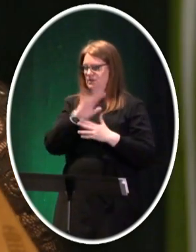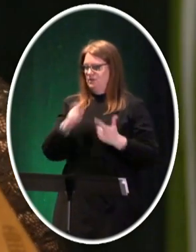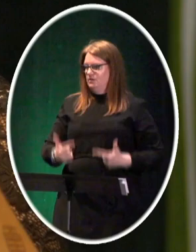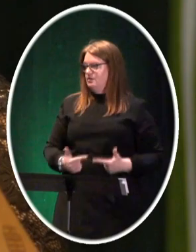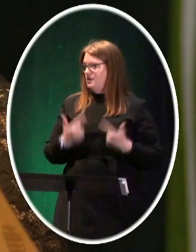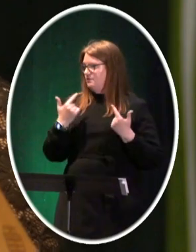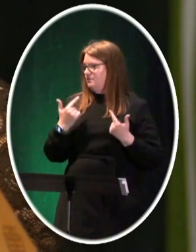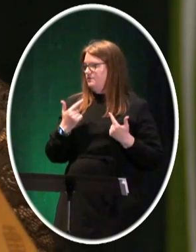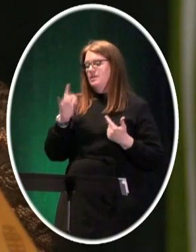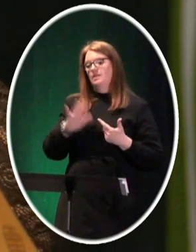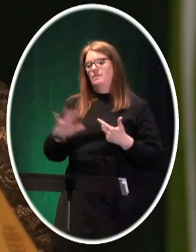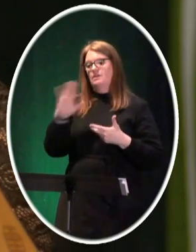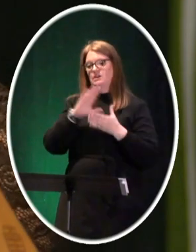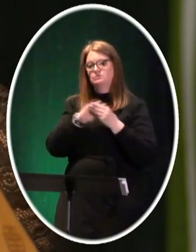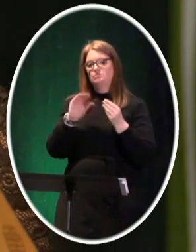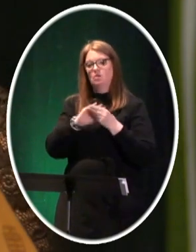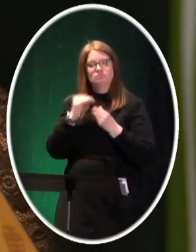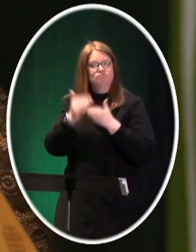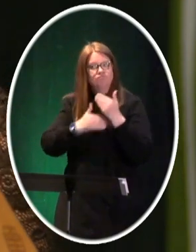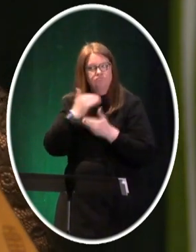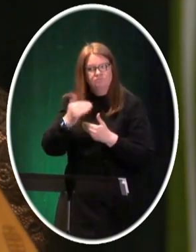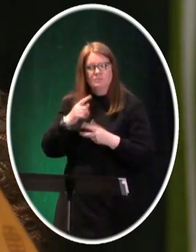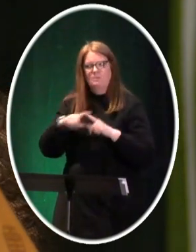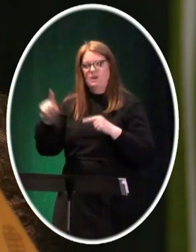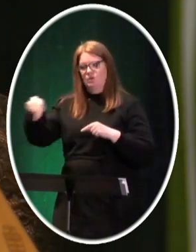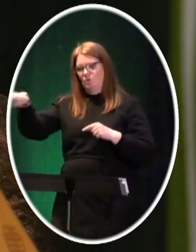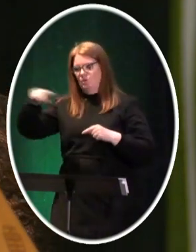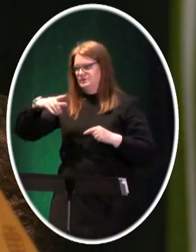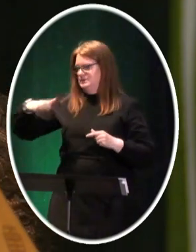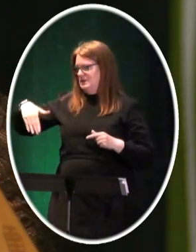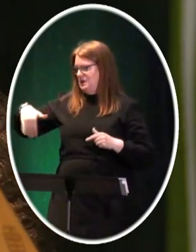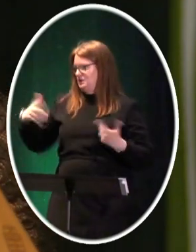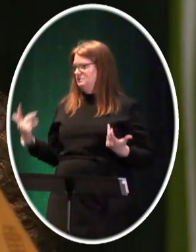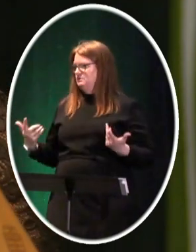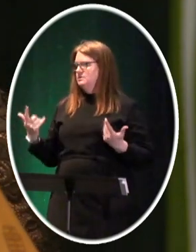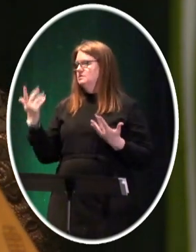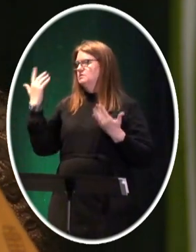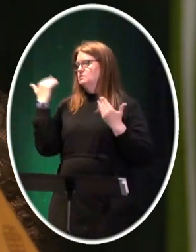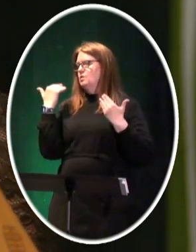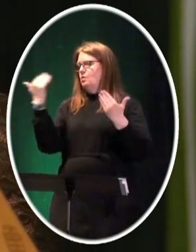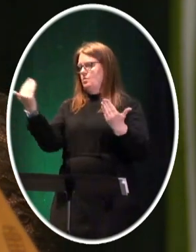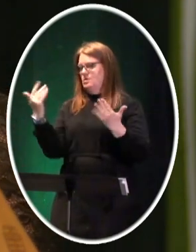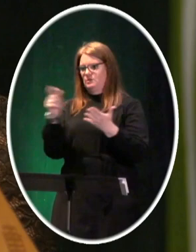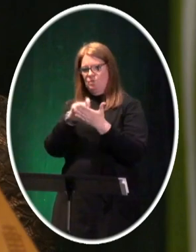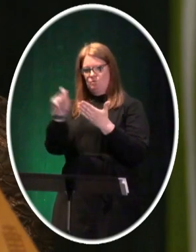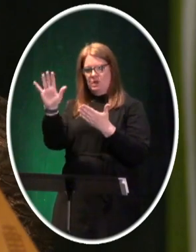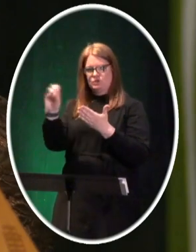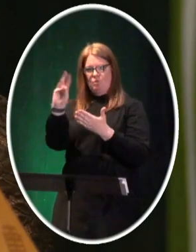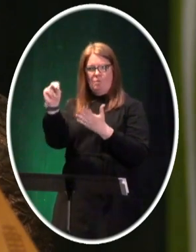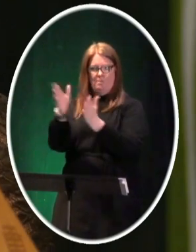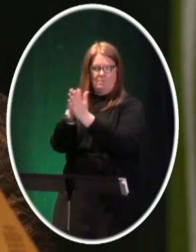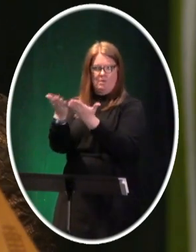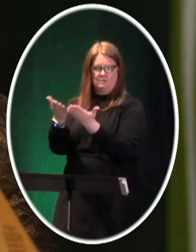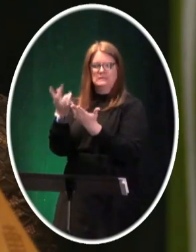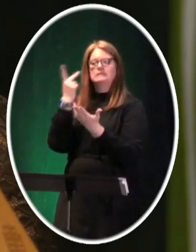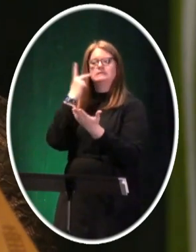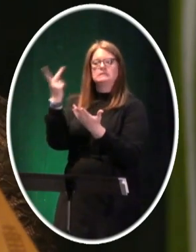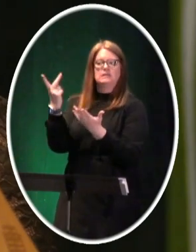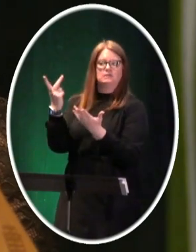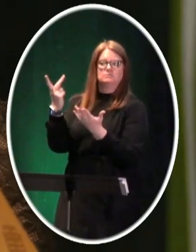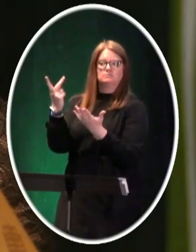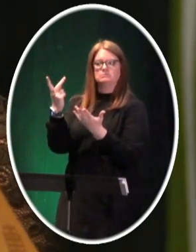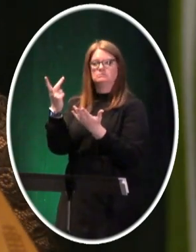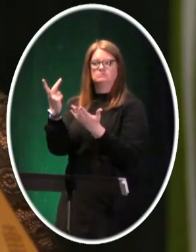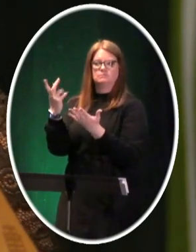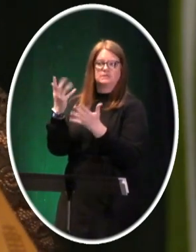written, but yours is yet to be written. So go out and write your own book. I encourage you to take great